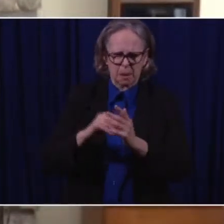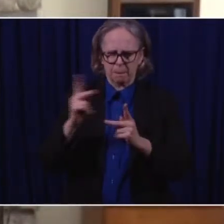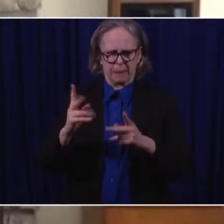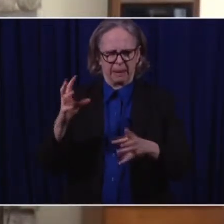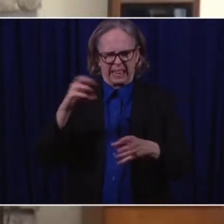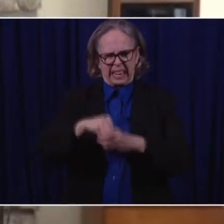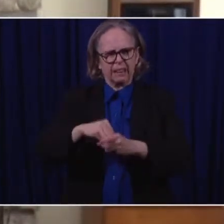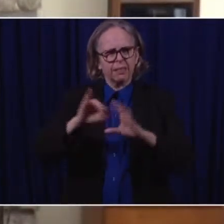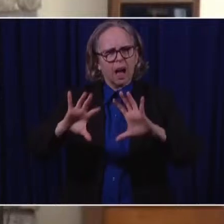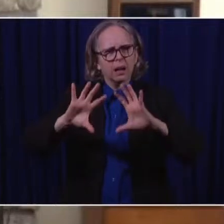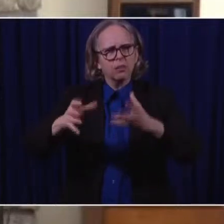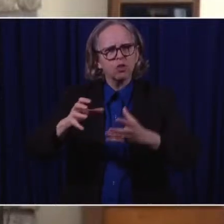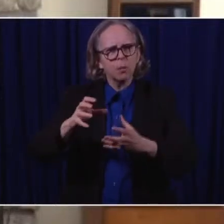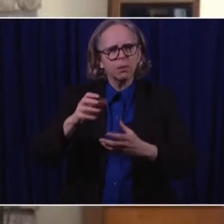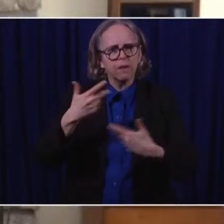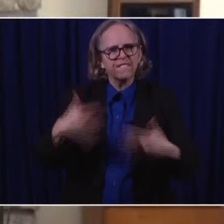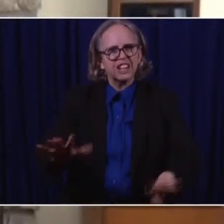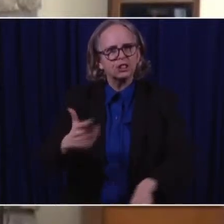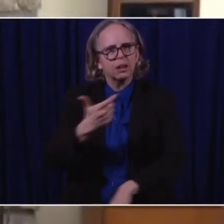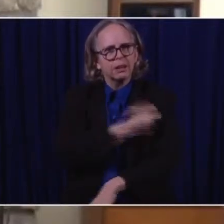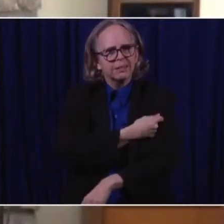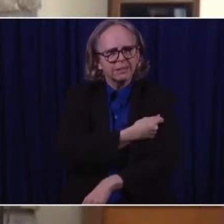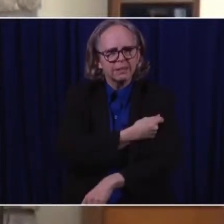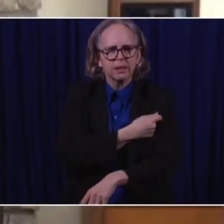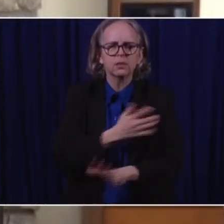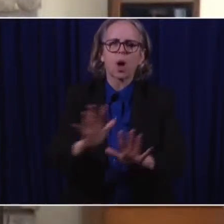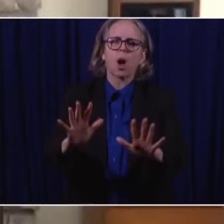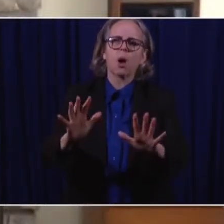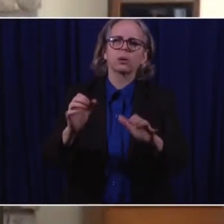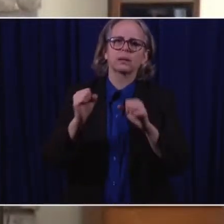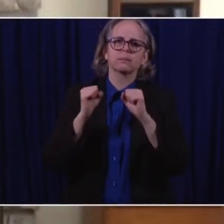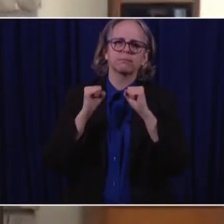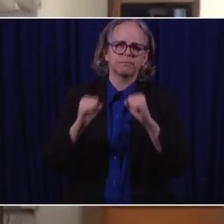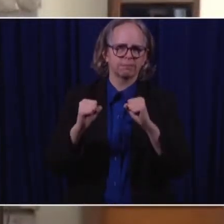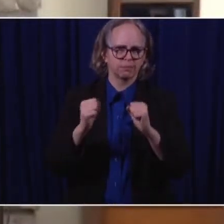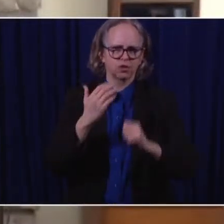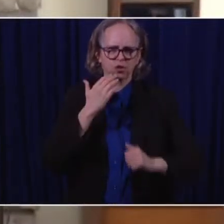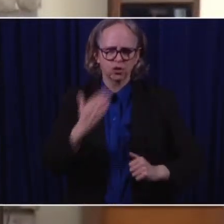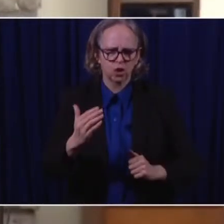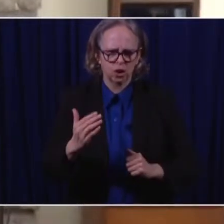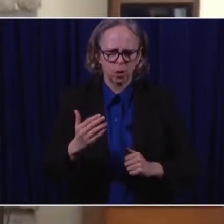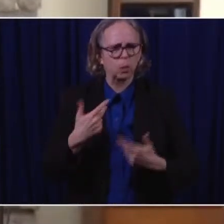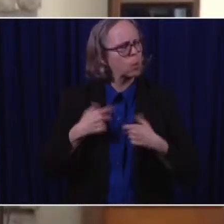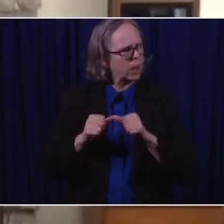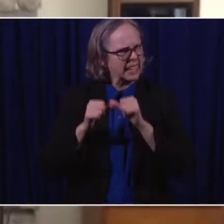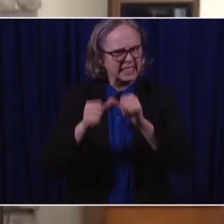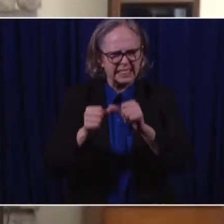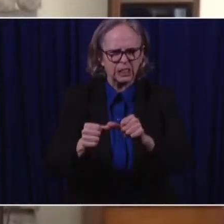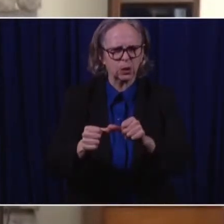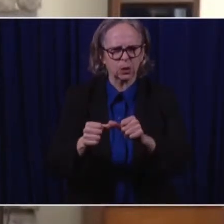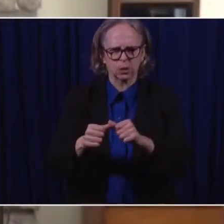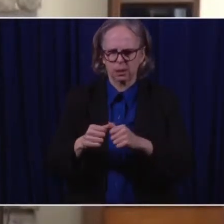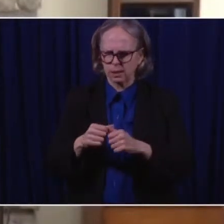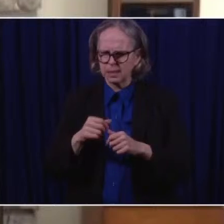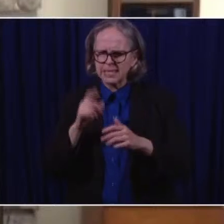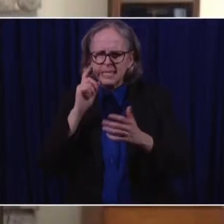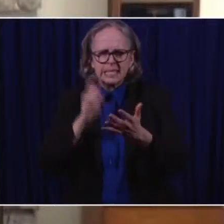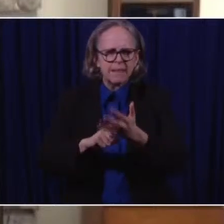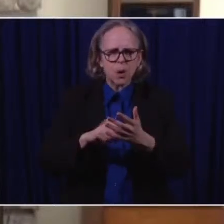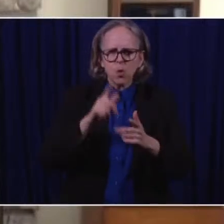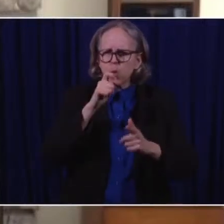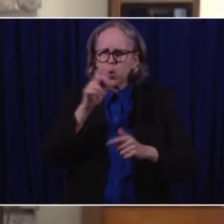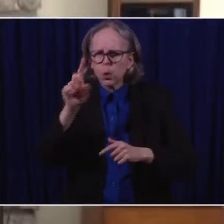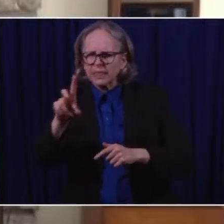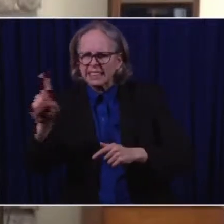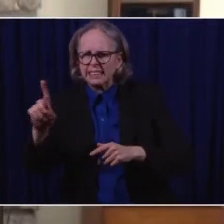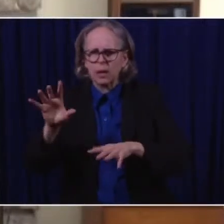vaccinated. And so we're very happy about that. We're going to continue our work to work with our